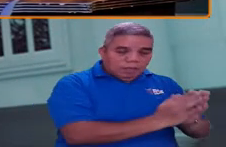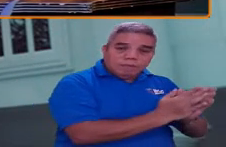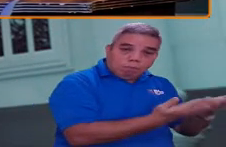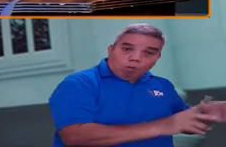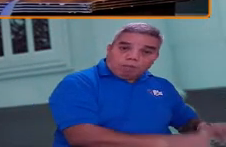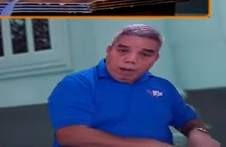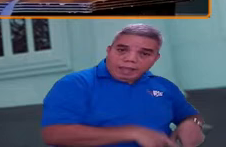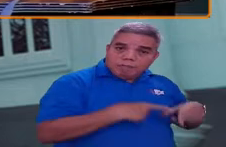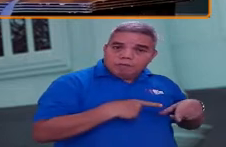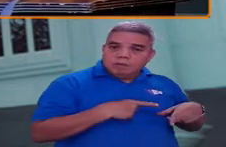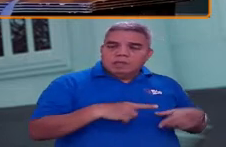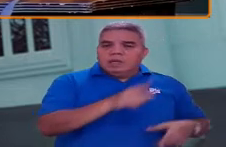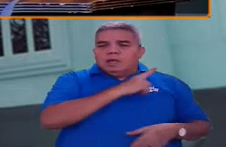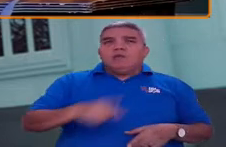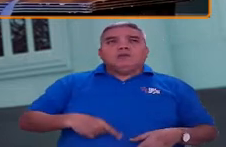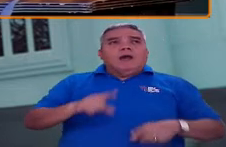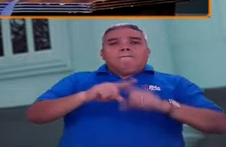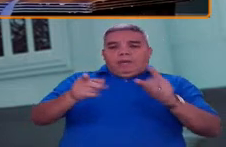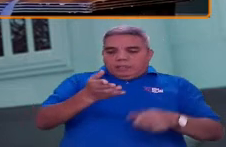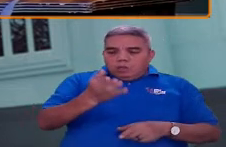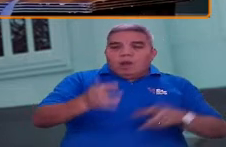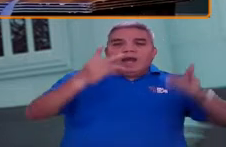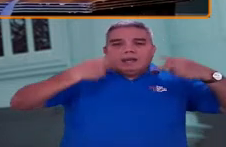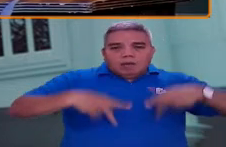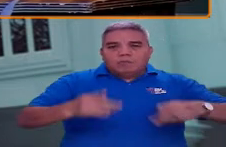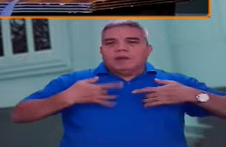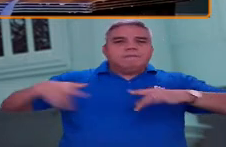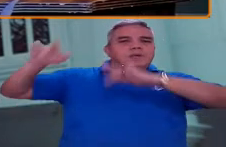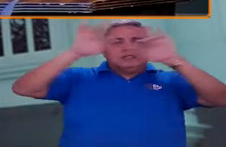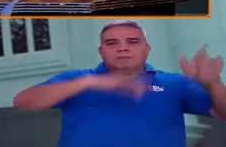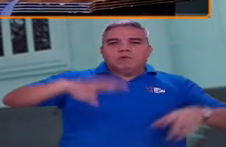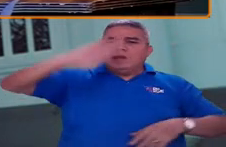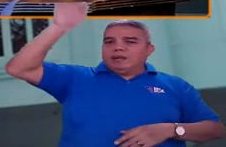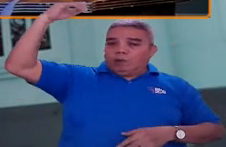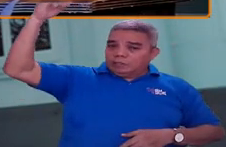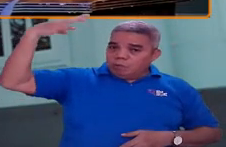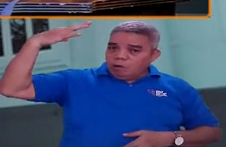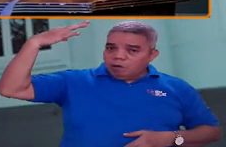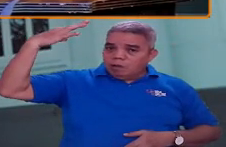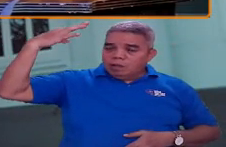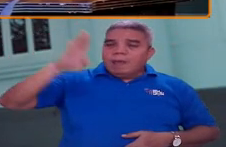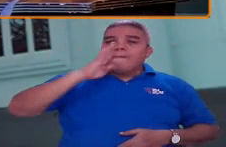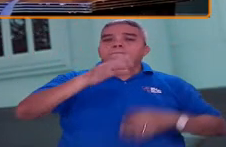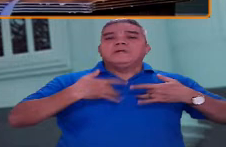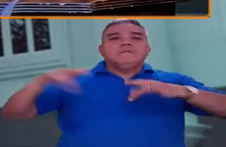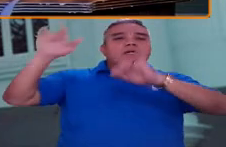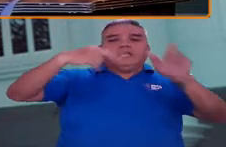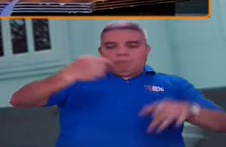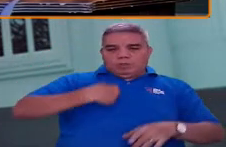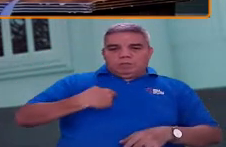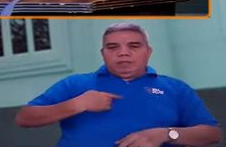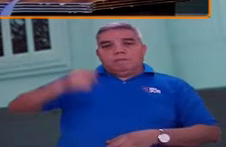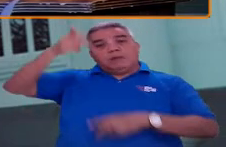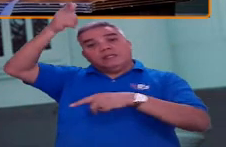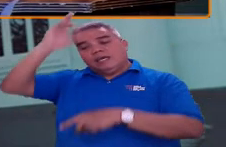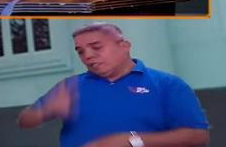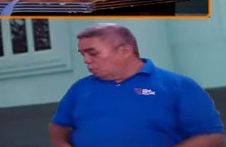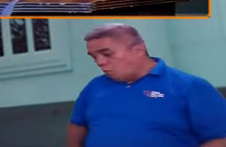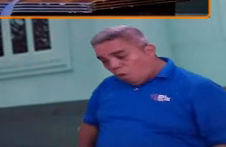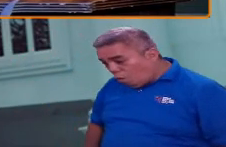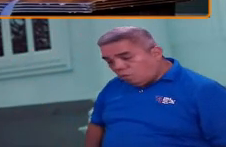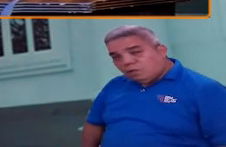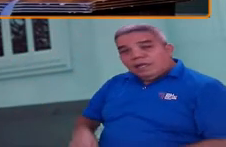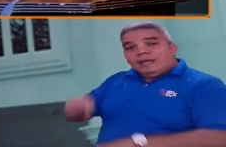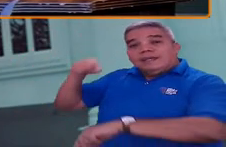book of life. Lord, he said that you are love, you are merciful and graceful. Be merciful to me. God said, no,